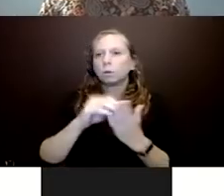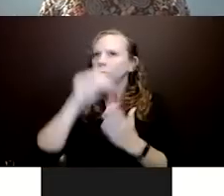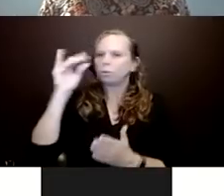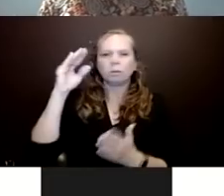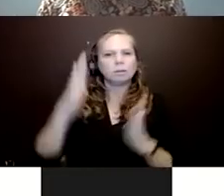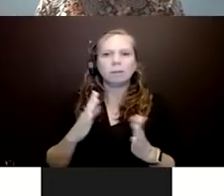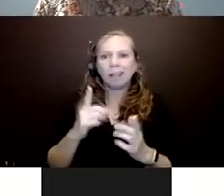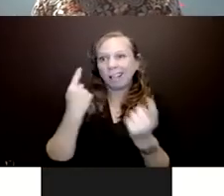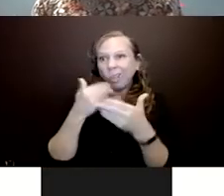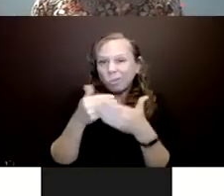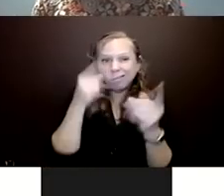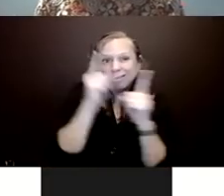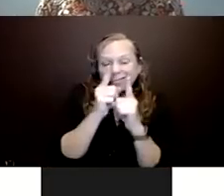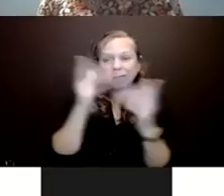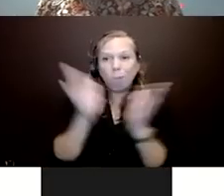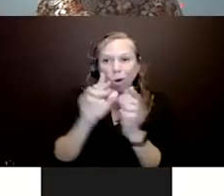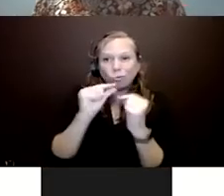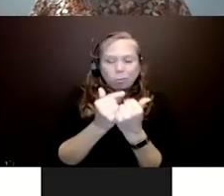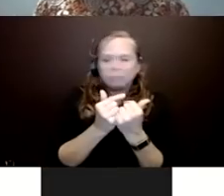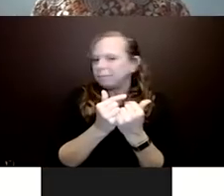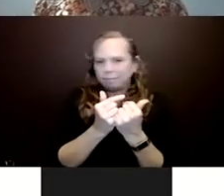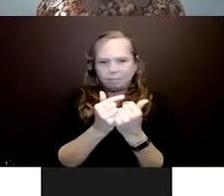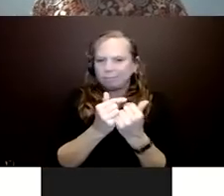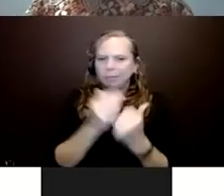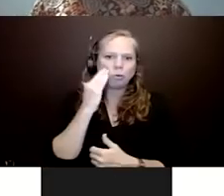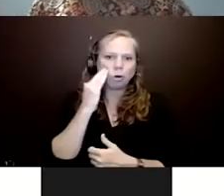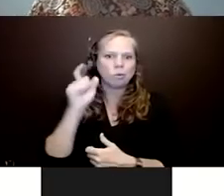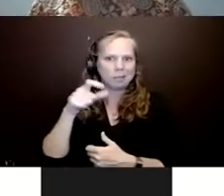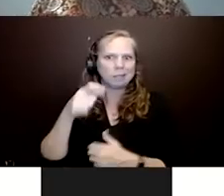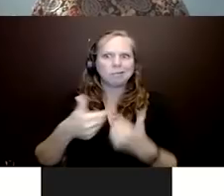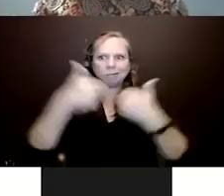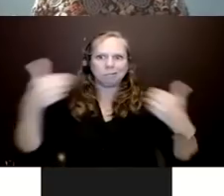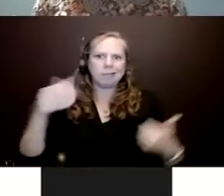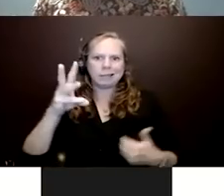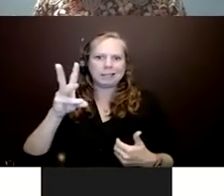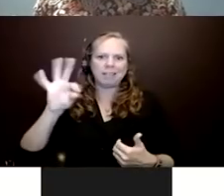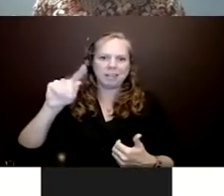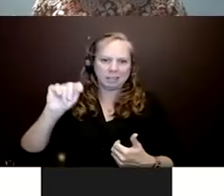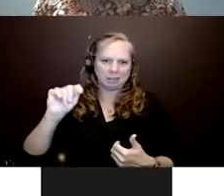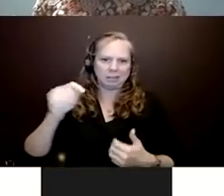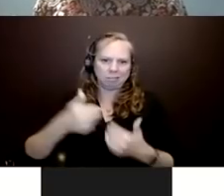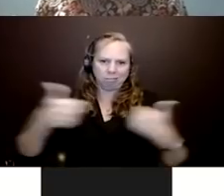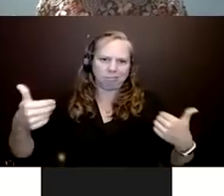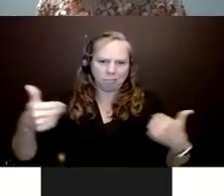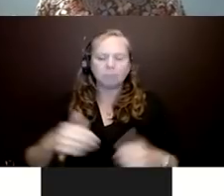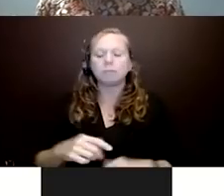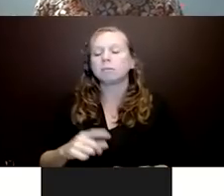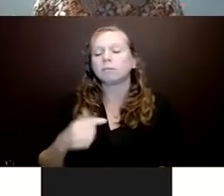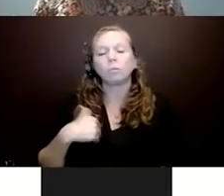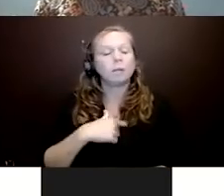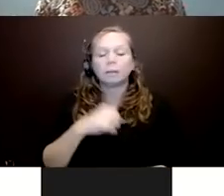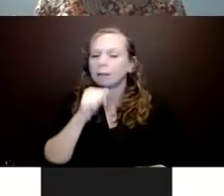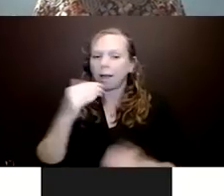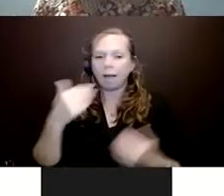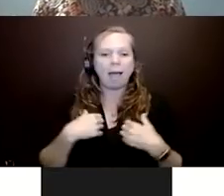each other in small groups because we know we need to keep them the social distance of 6 feet apart. We will not have pillows and